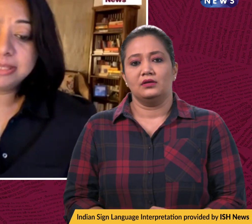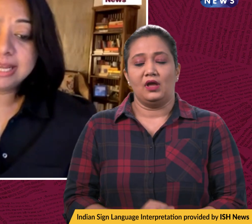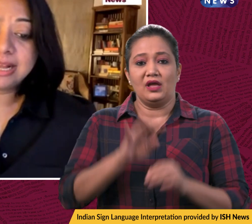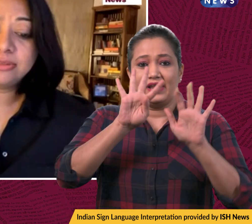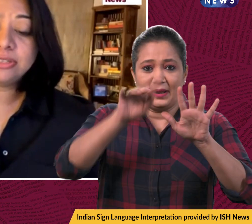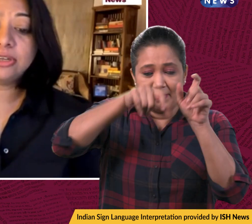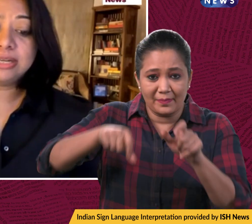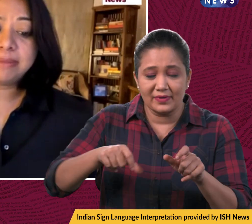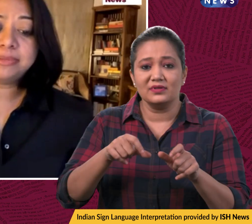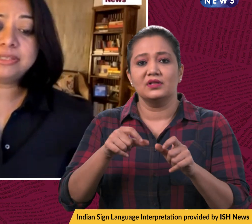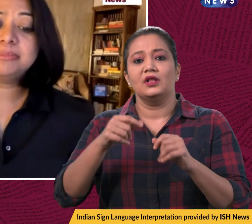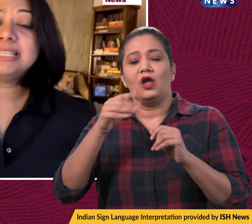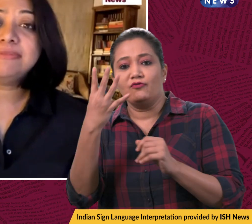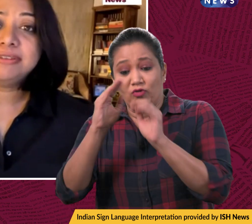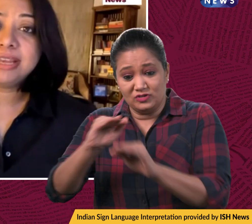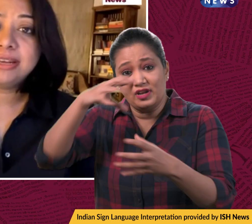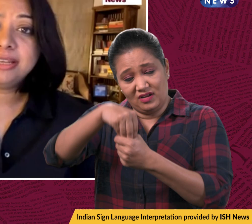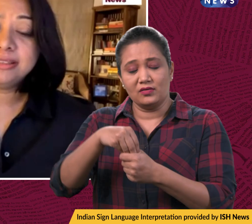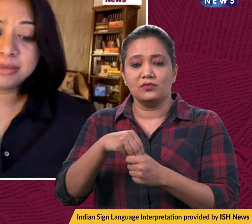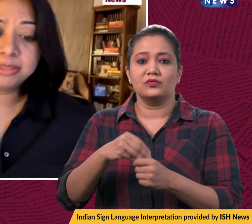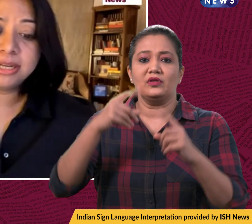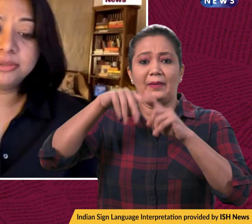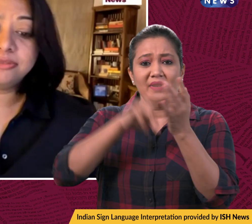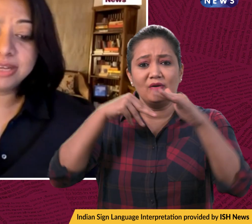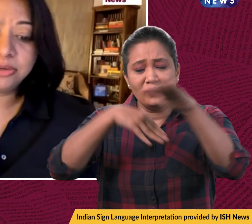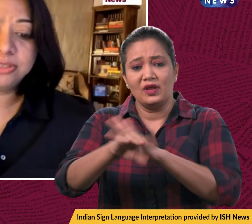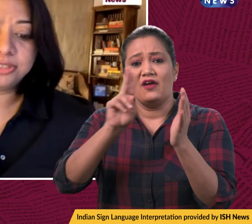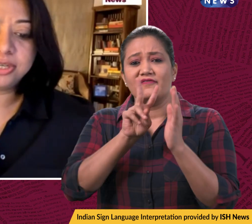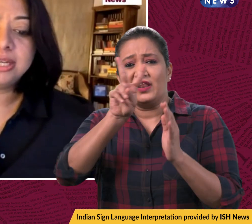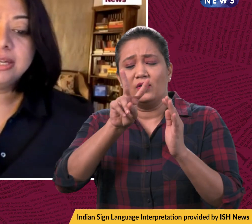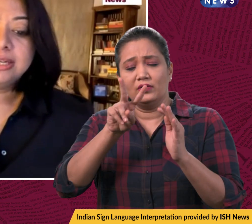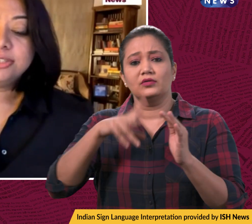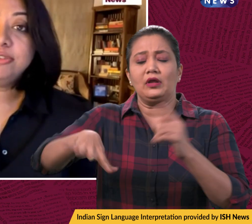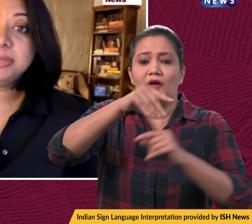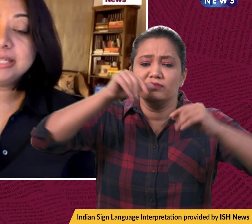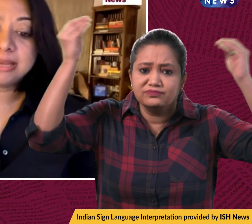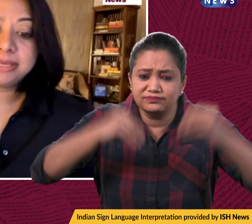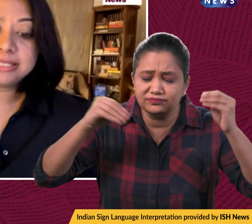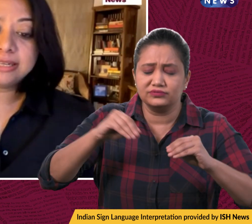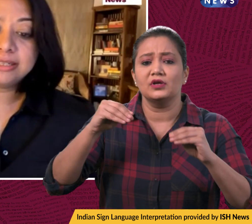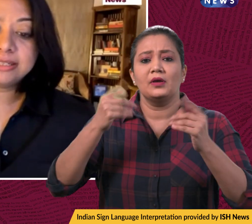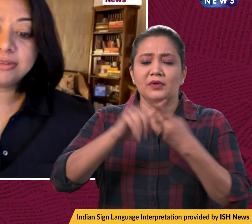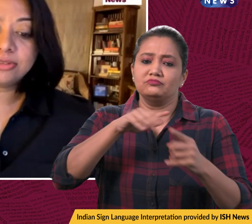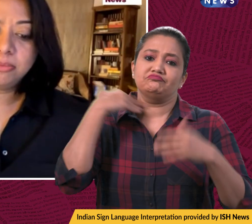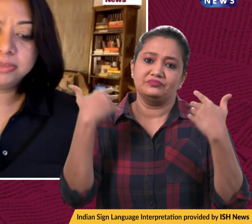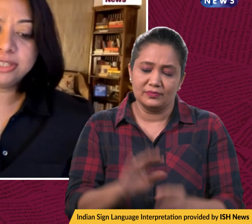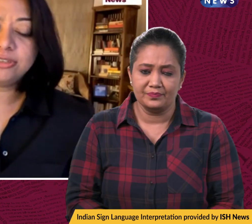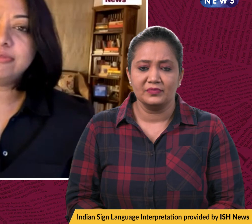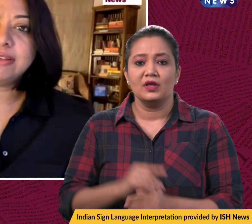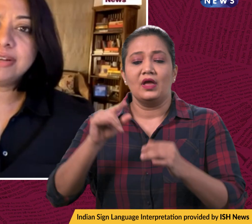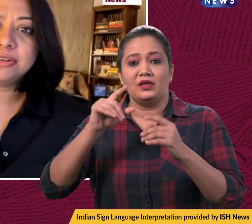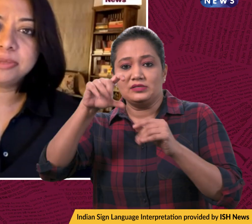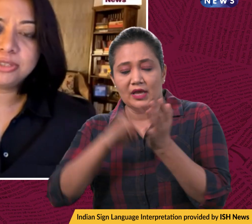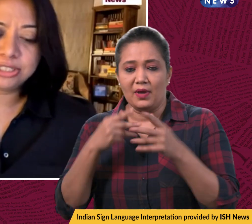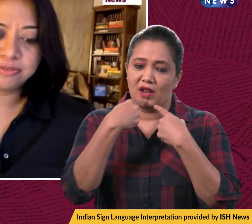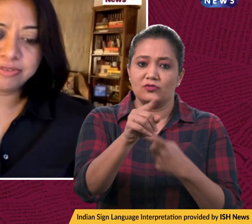killed when their house collapsed amidst heavy rain in Tamil Nadu's Vellore district. The Chief Minister M.K. Stalin has announced compensation of